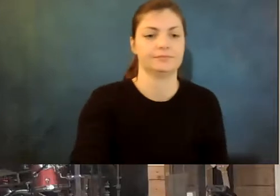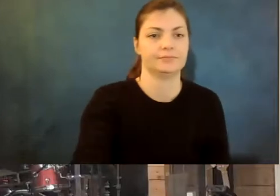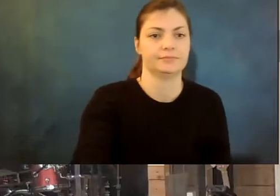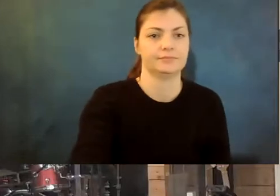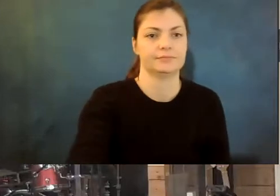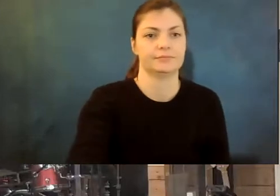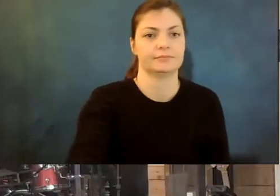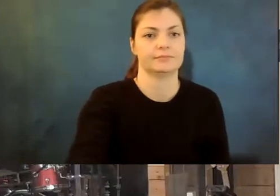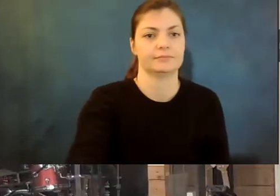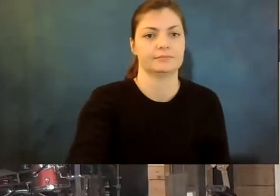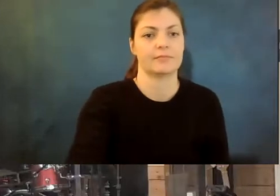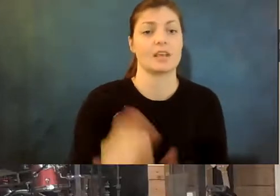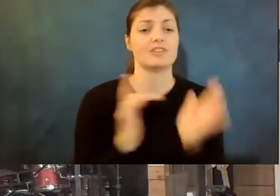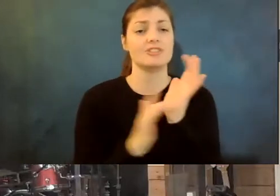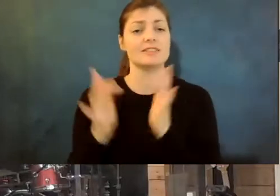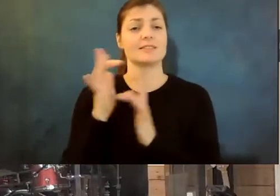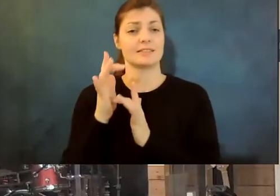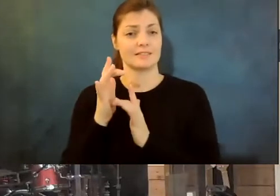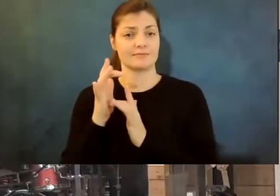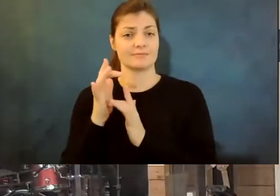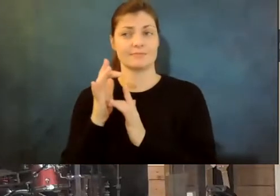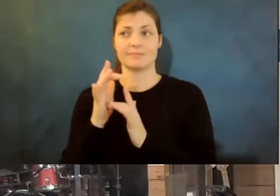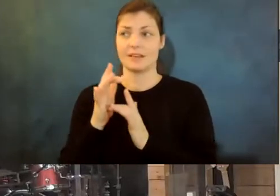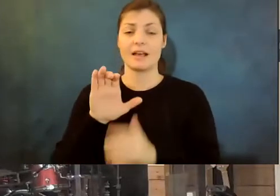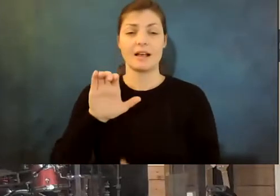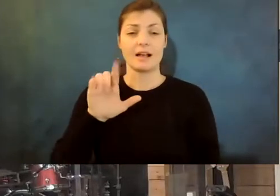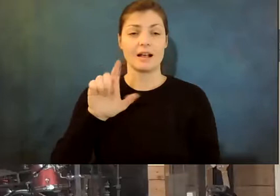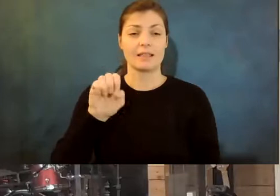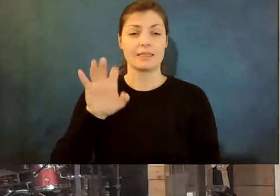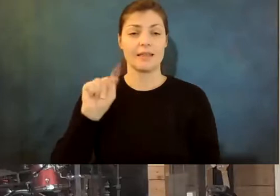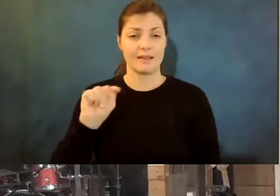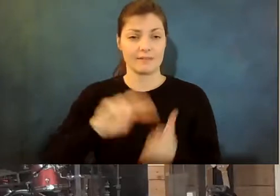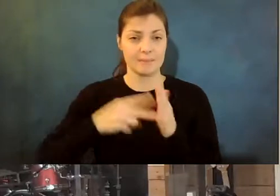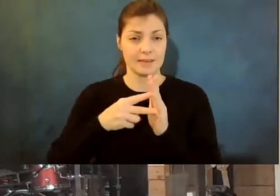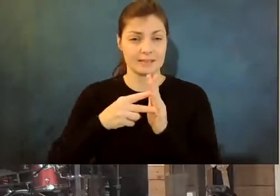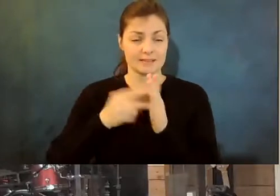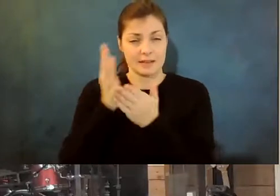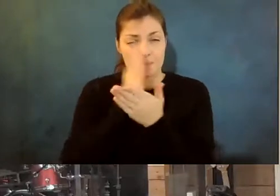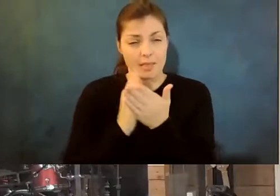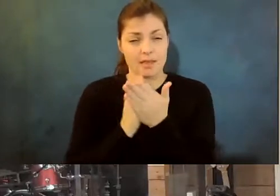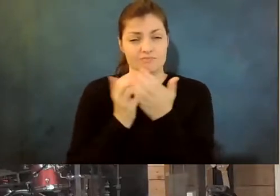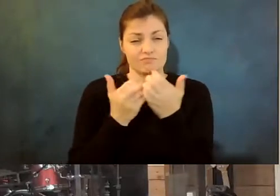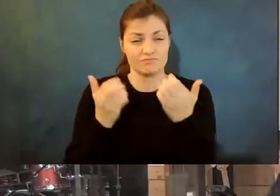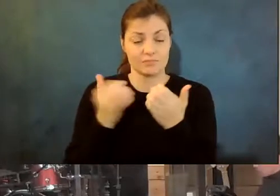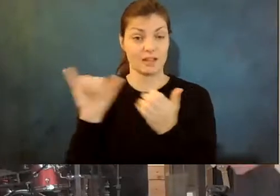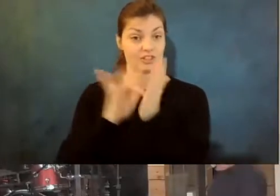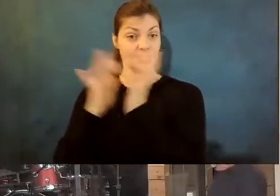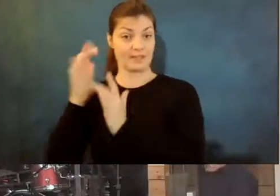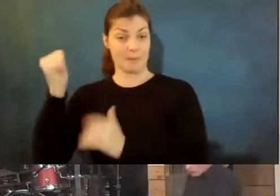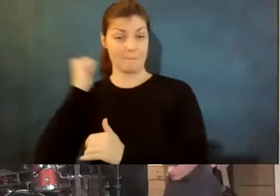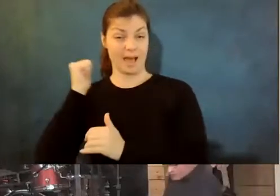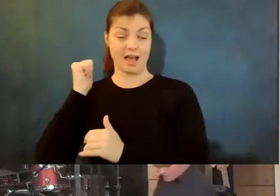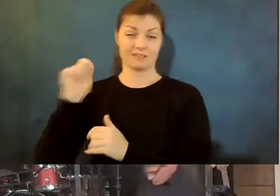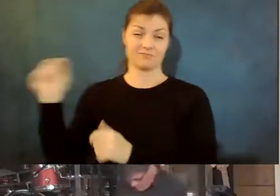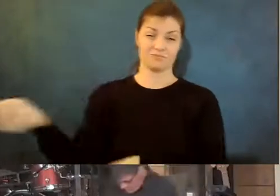Jesus, cleft means to split or to be split. Jesus' back was split open for you and me. He was pierced in